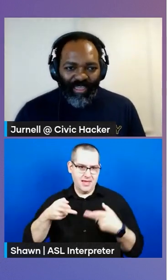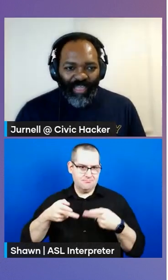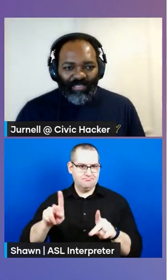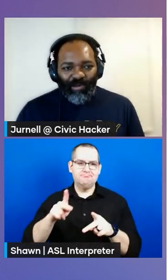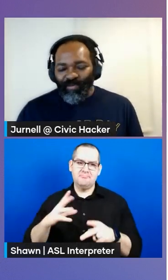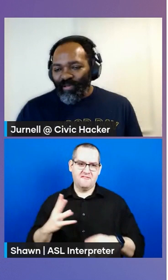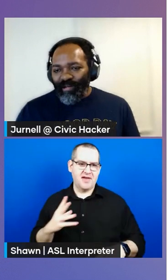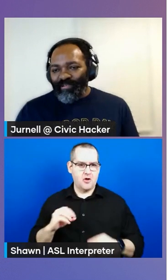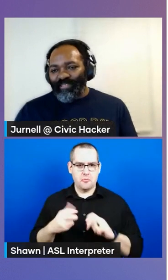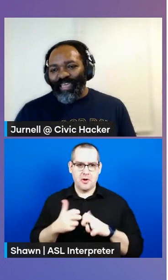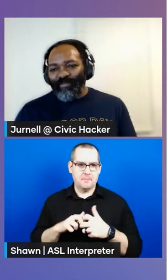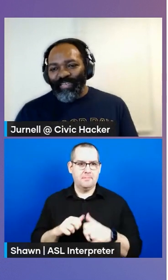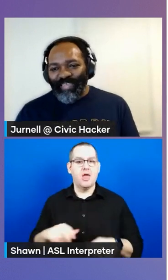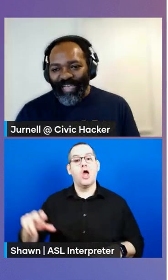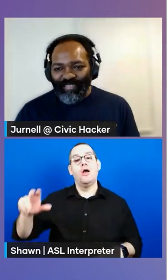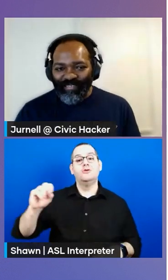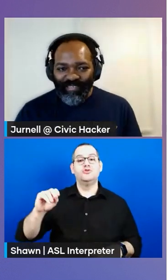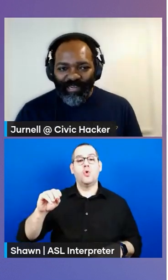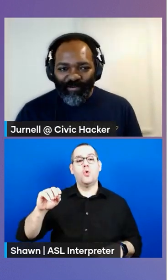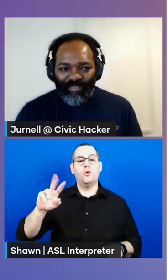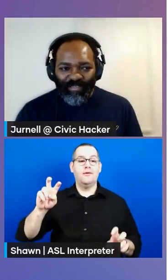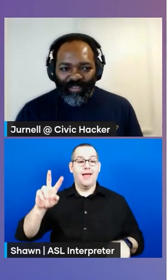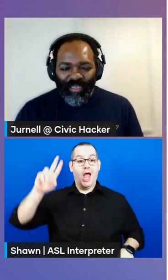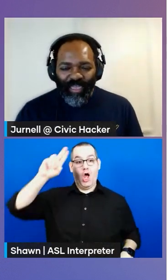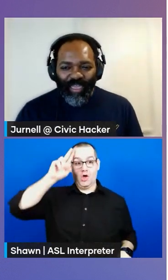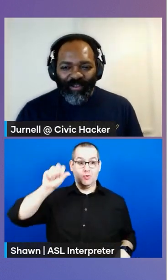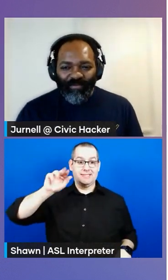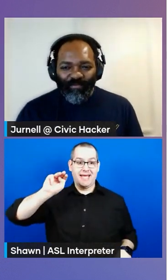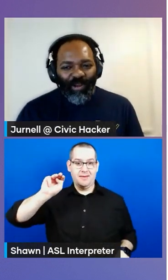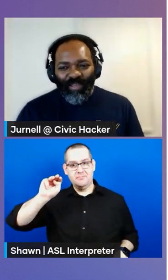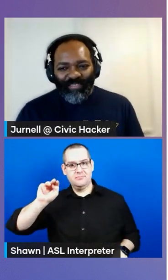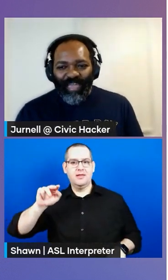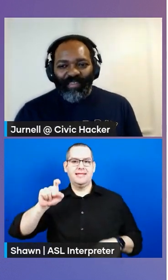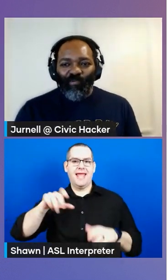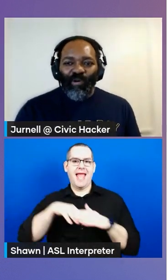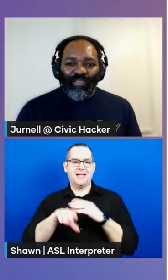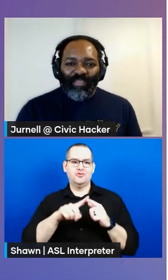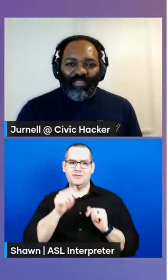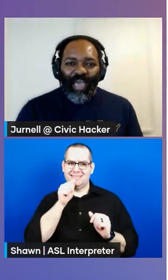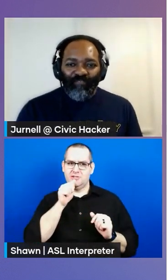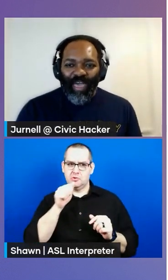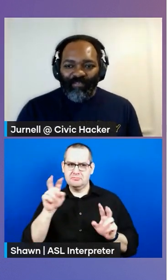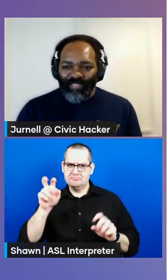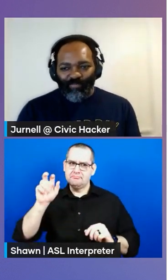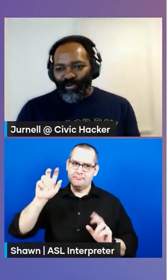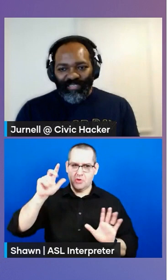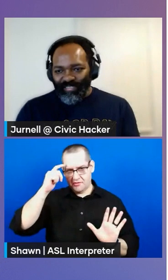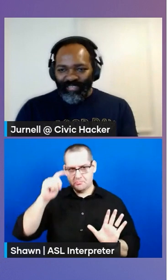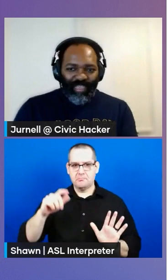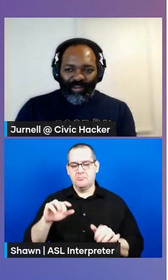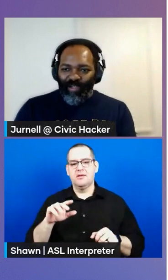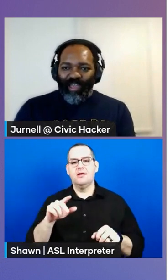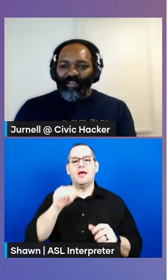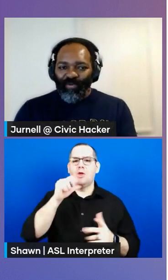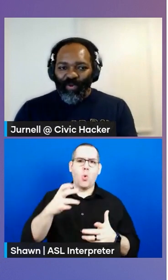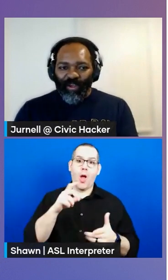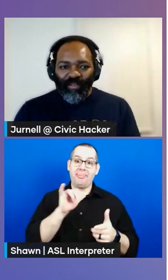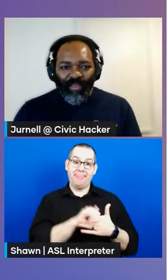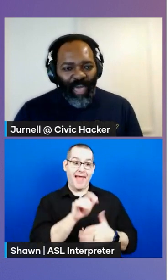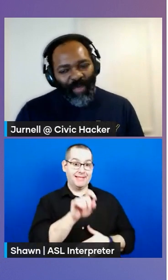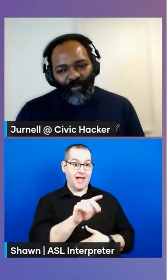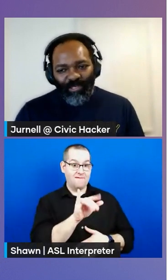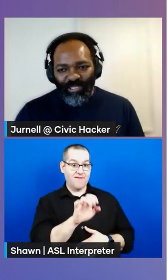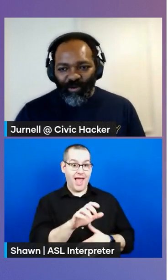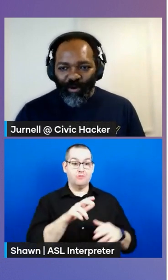right? And so Uncle Sam needs access to secrets. And we don't exactly want the dot files just present, just laying around